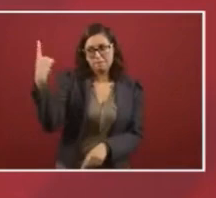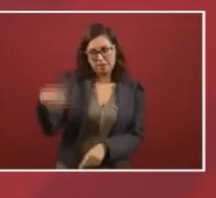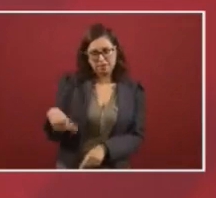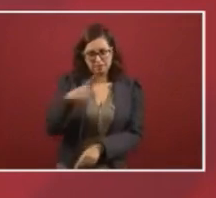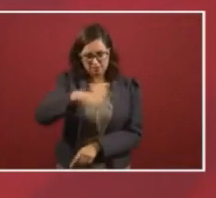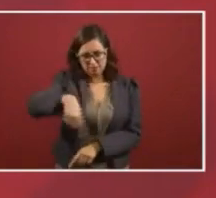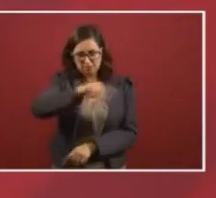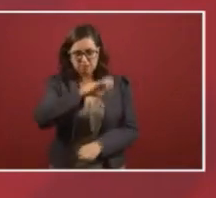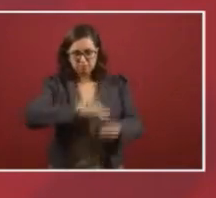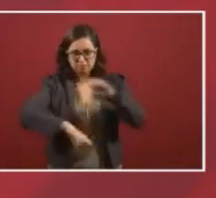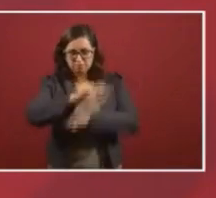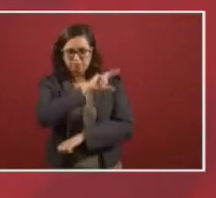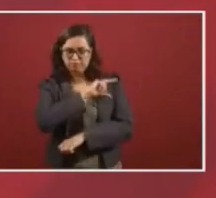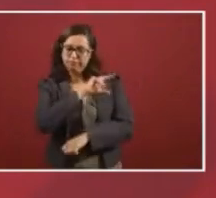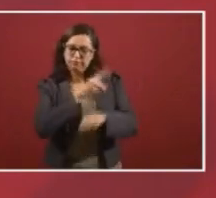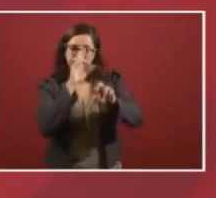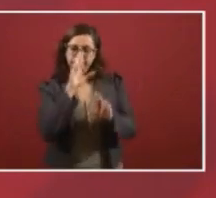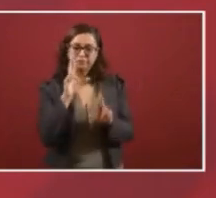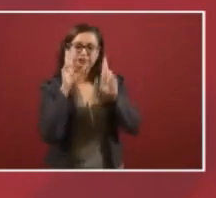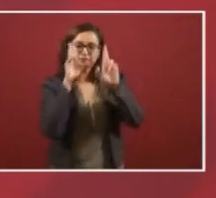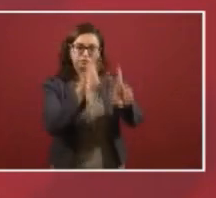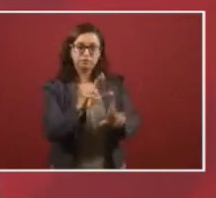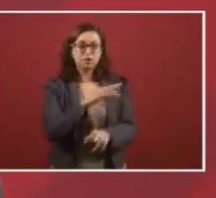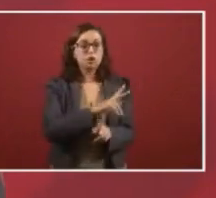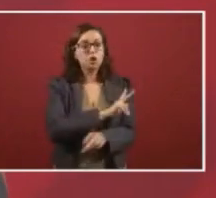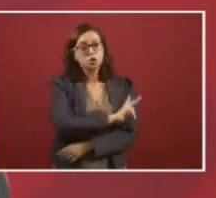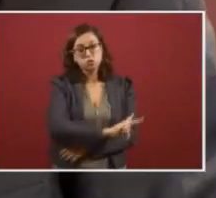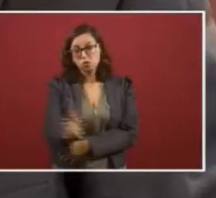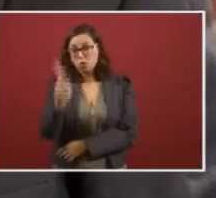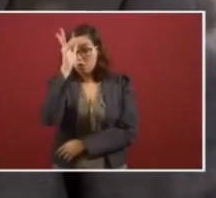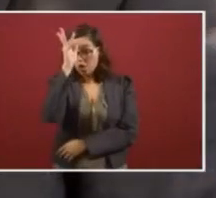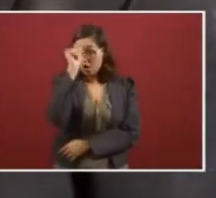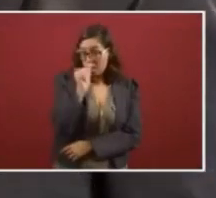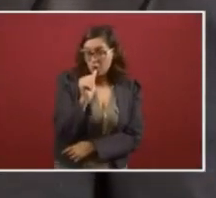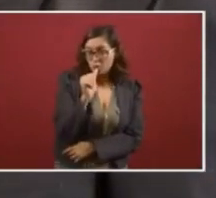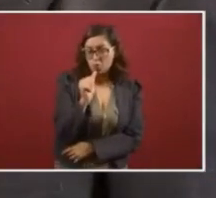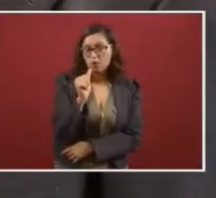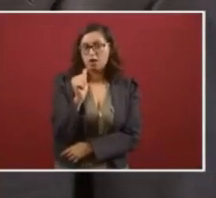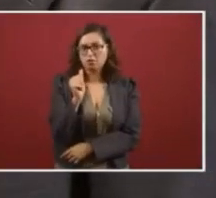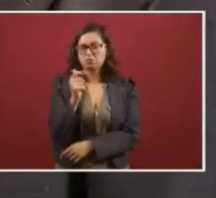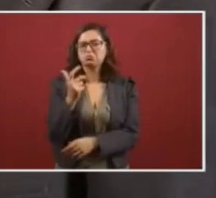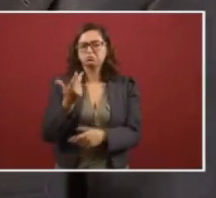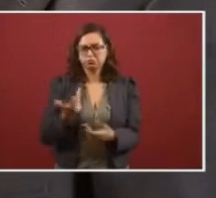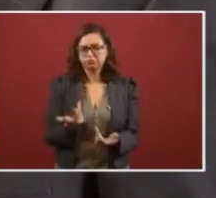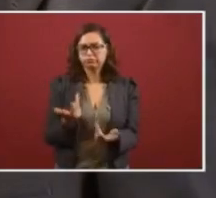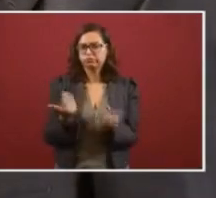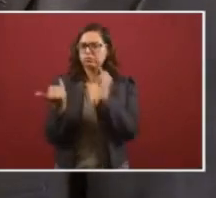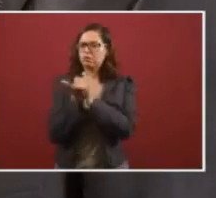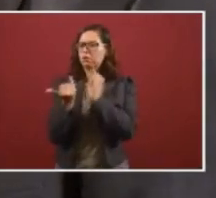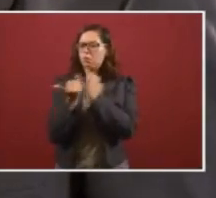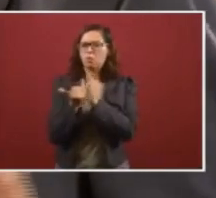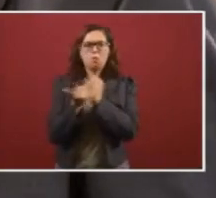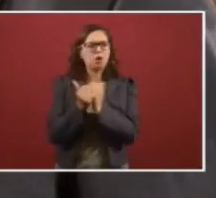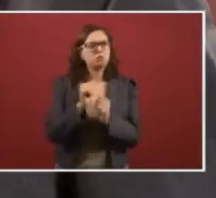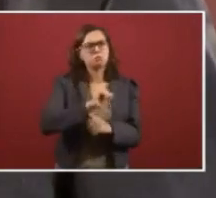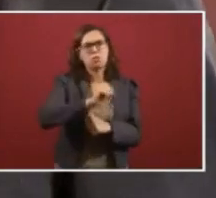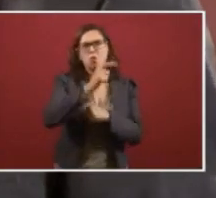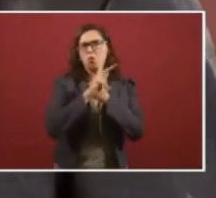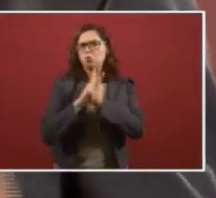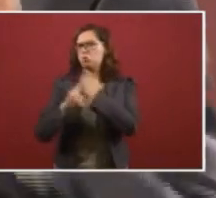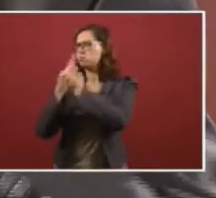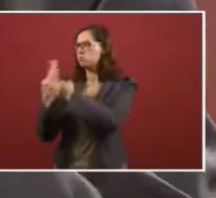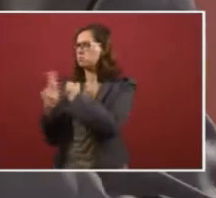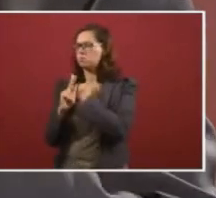regarding what the president said, private investment, a tariff which can be compared